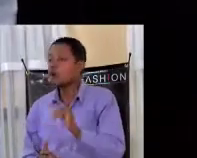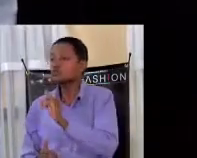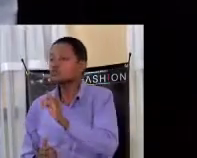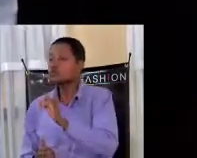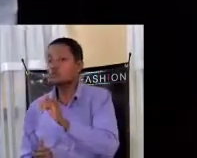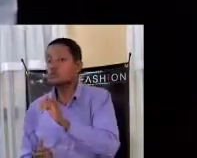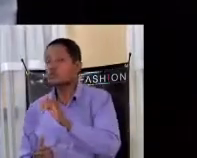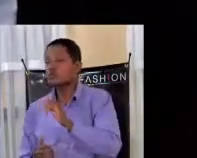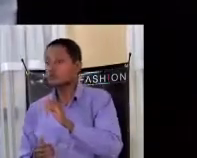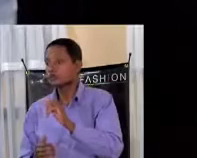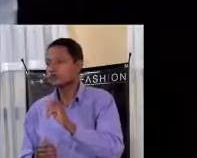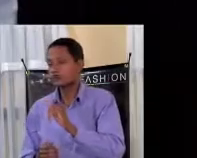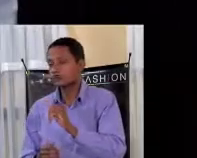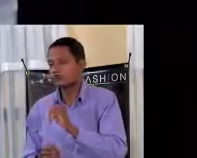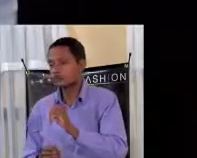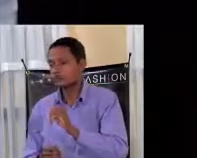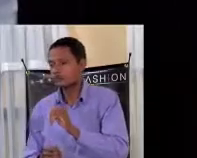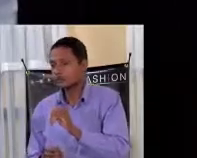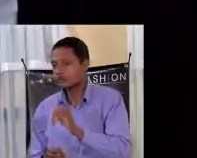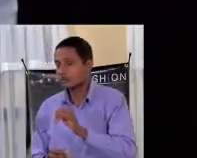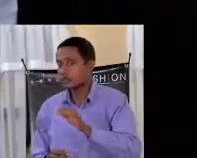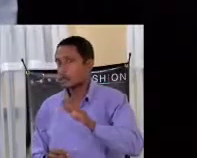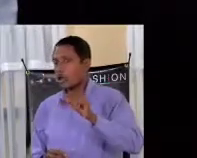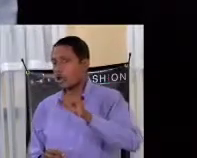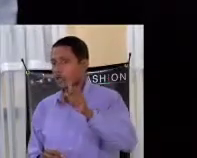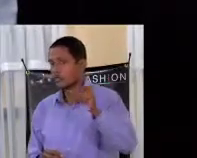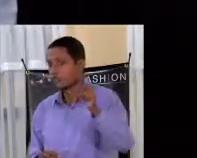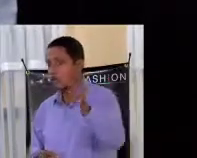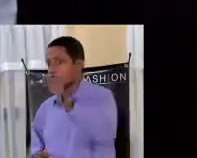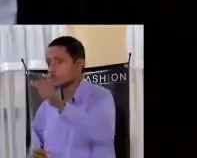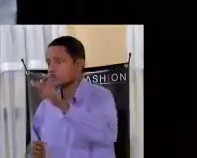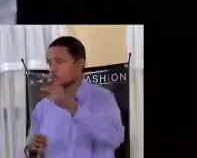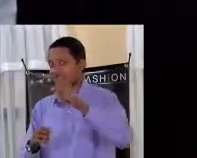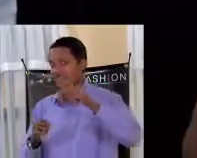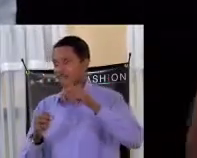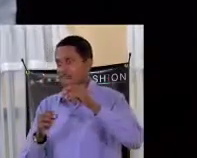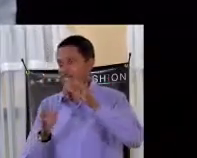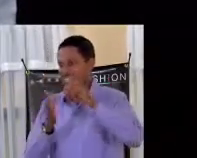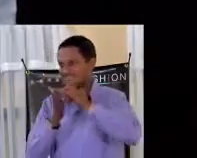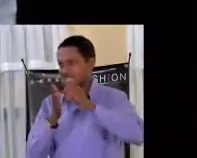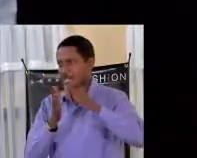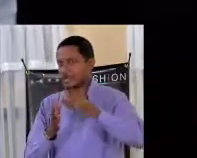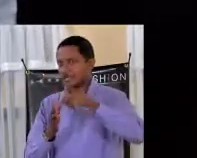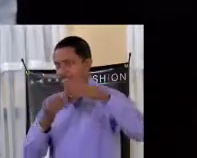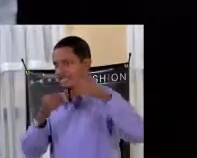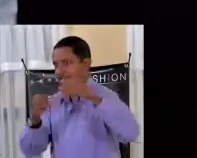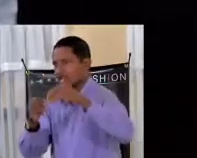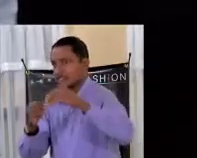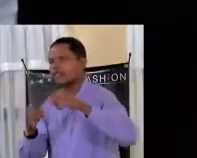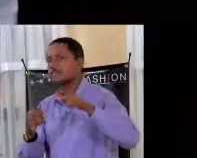people who you want to, what standard you want to reach, what they are doing, and trying to figure out how to adapt that and interpret that in your own